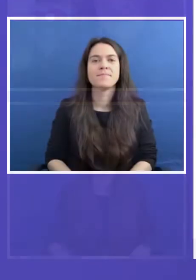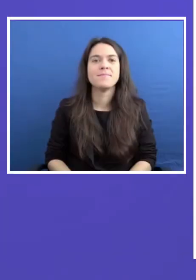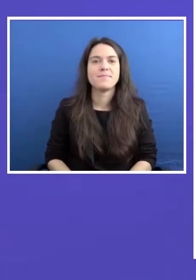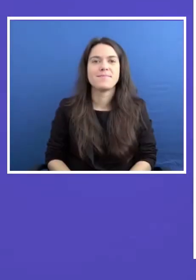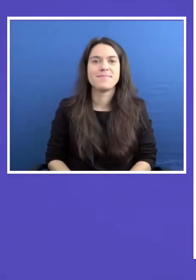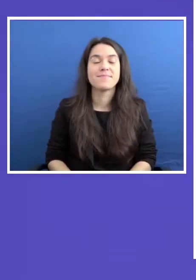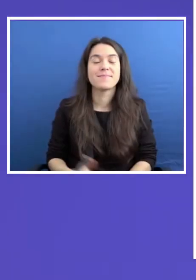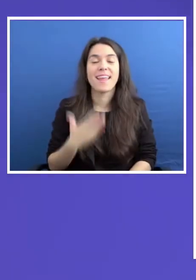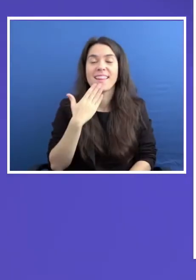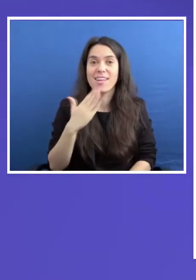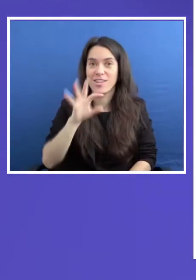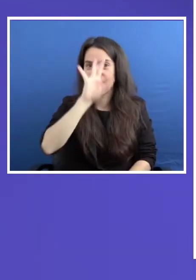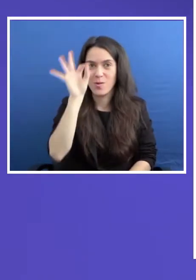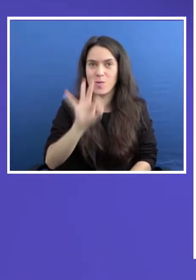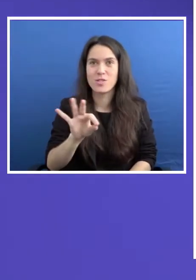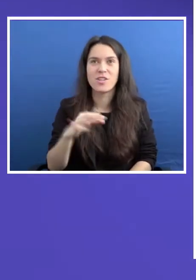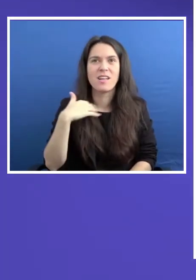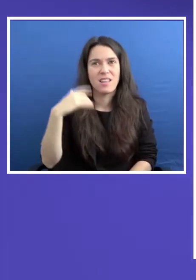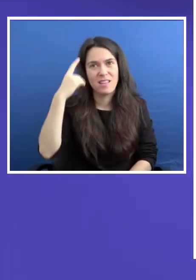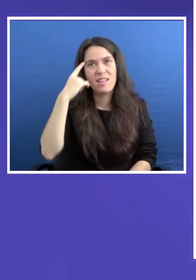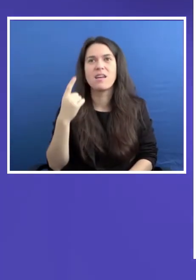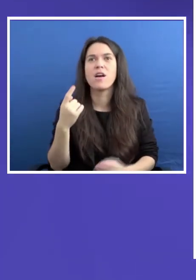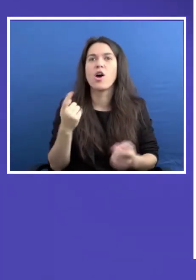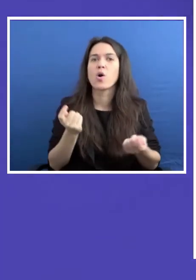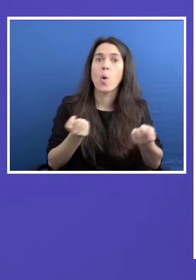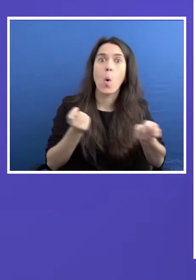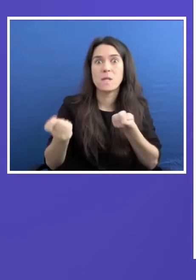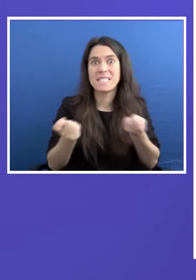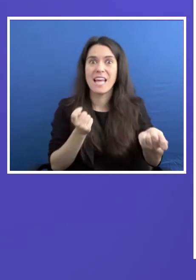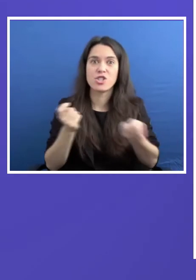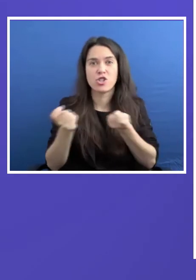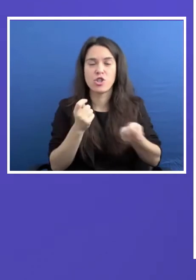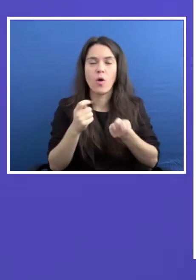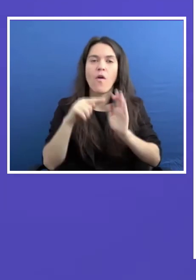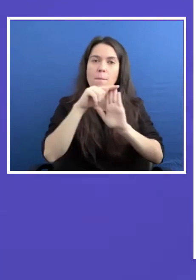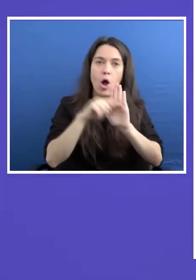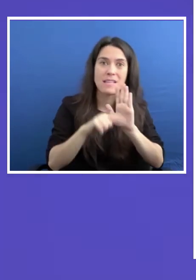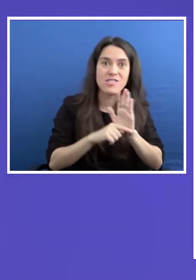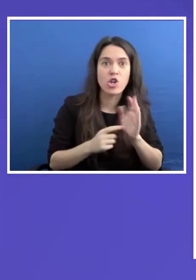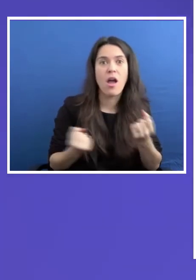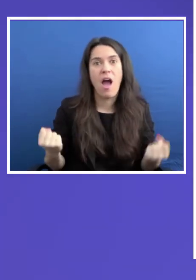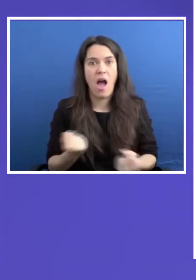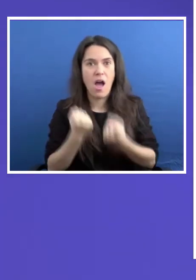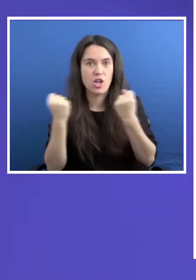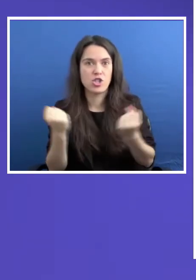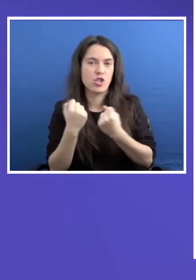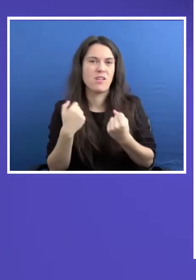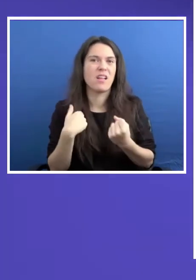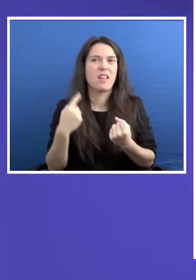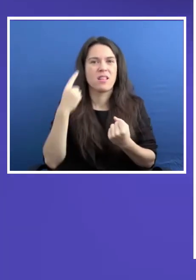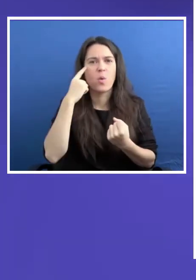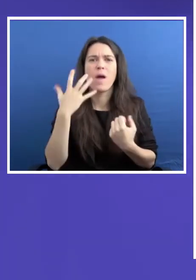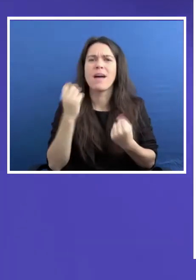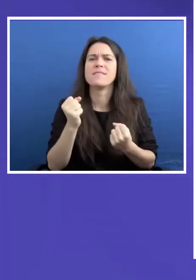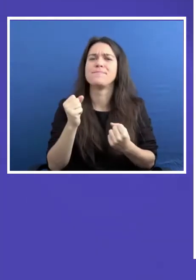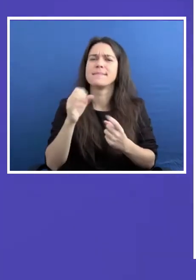So coordinating policy action can help narrow this gap, and this requires to be undertaken concrete policy action